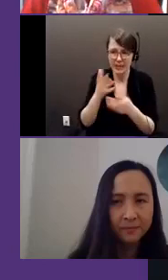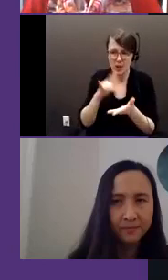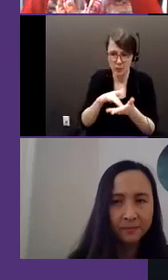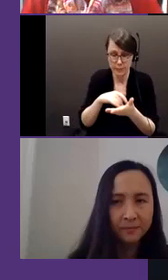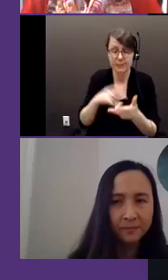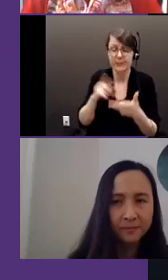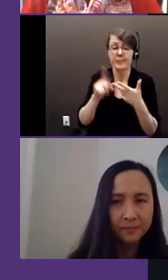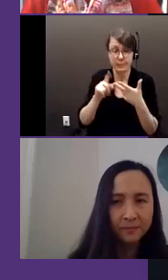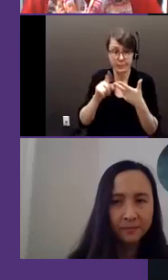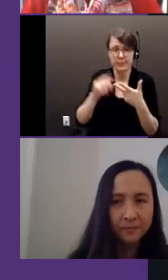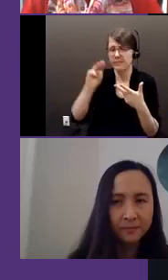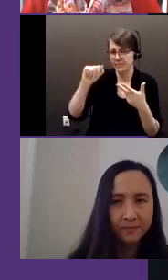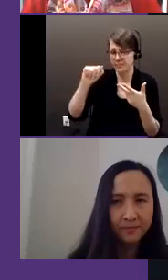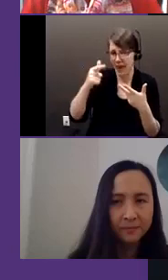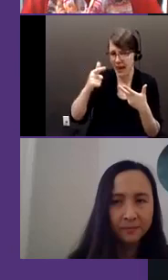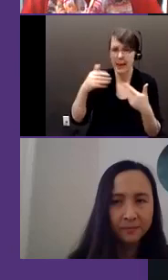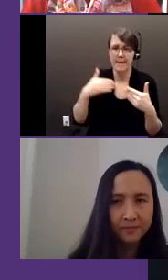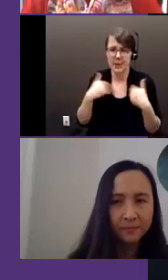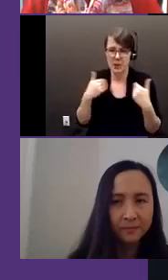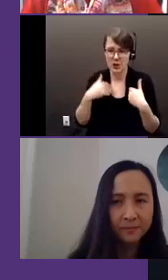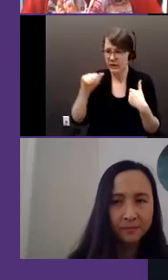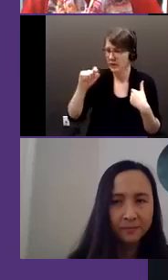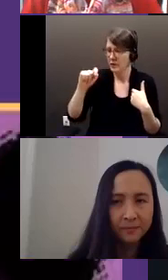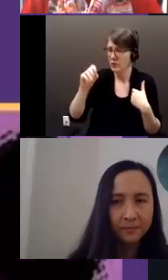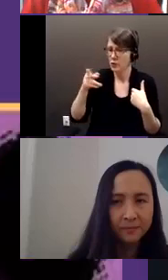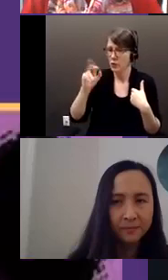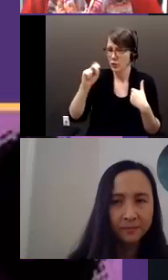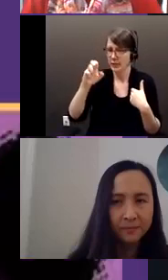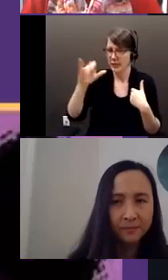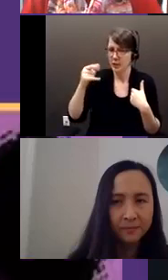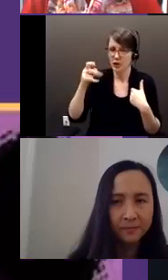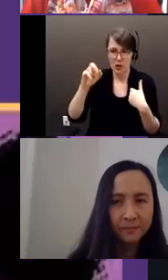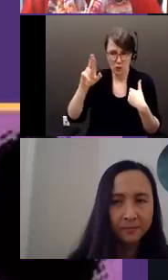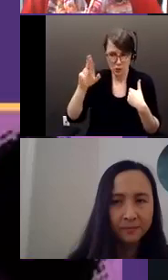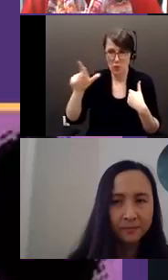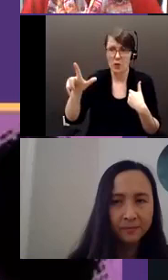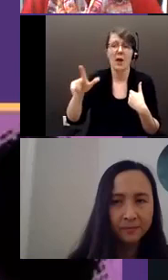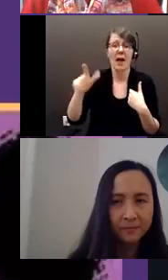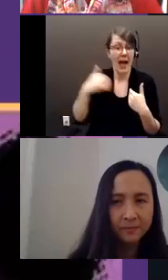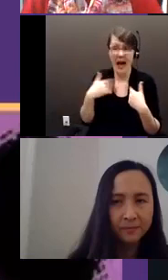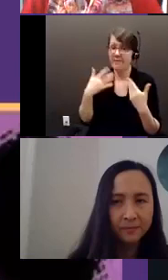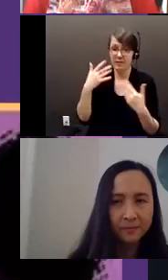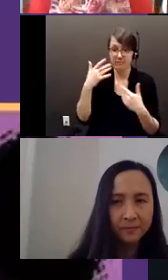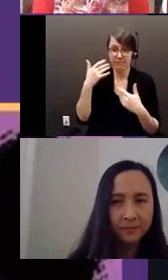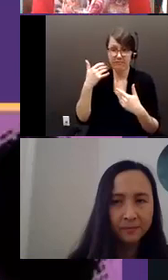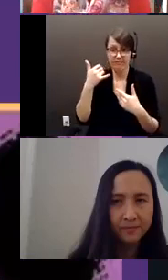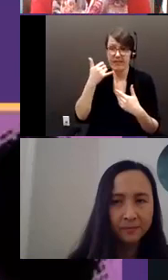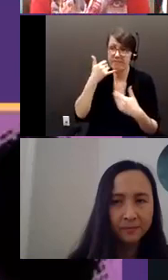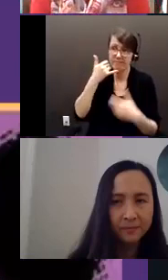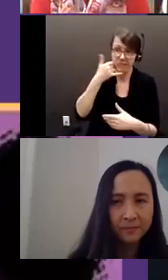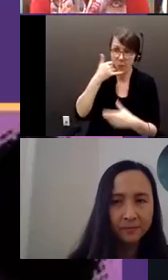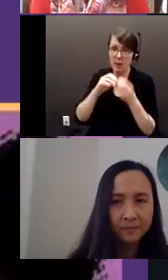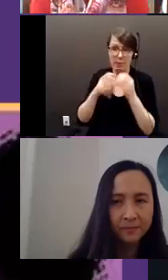General has a 24/7 victim support line. Also, along with our webinar and slides being